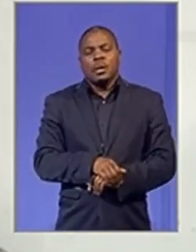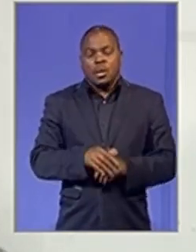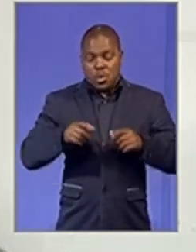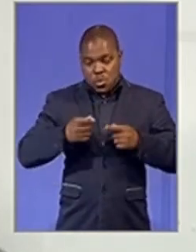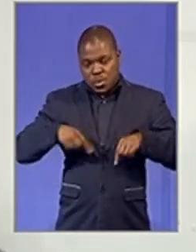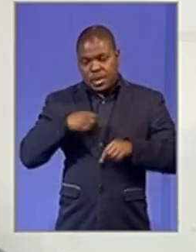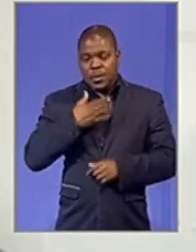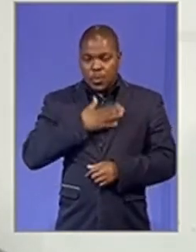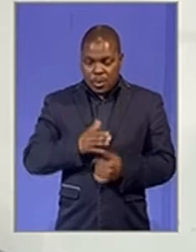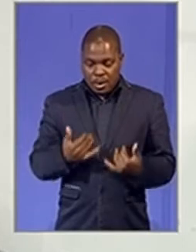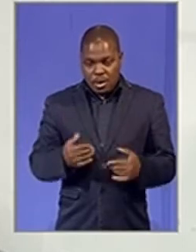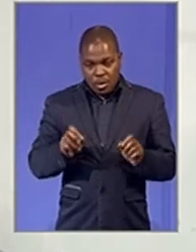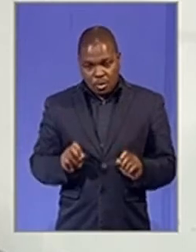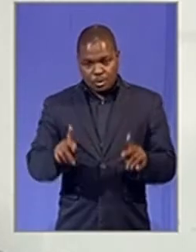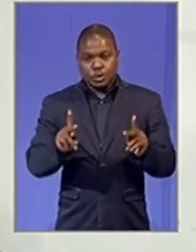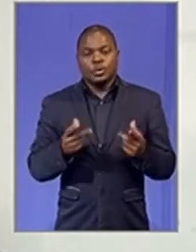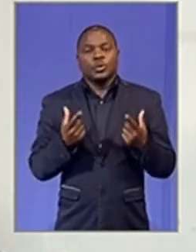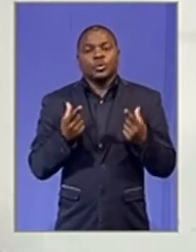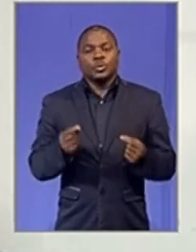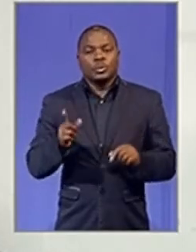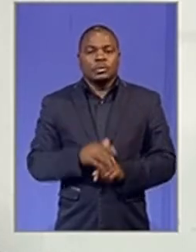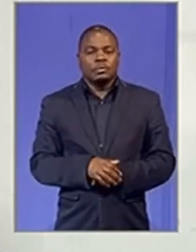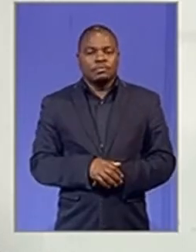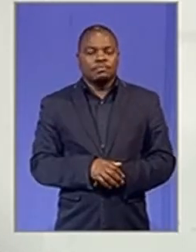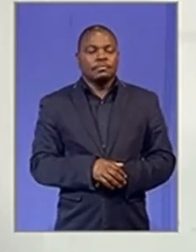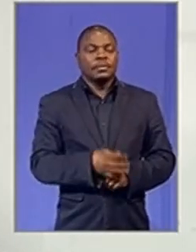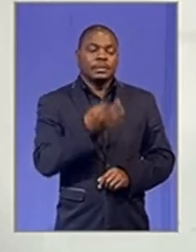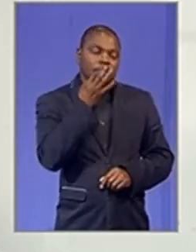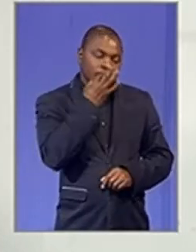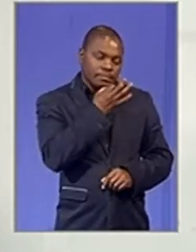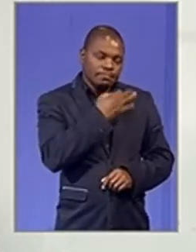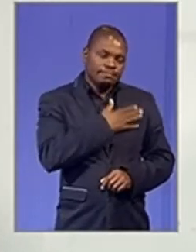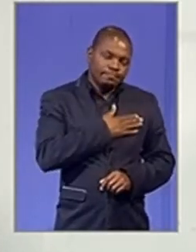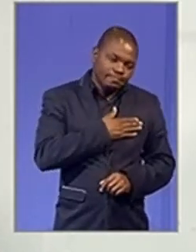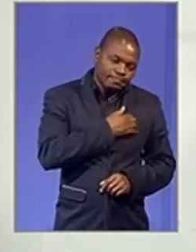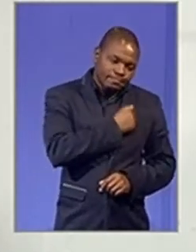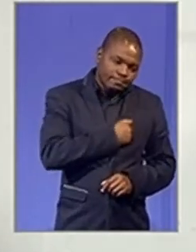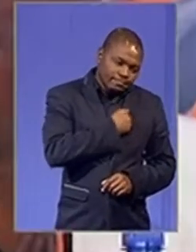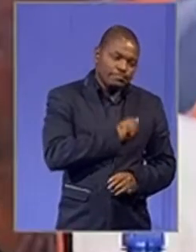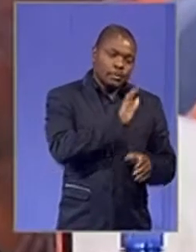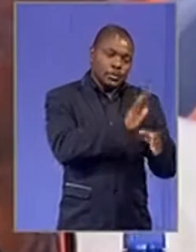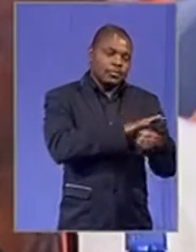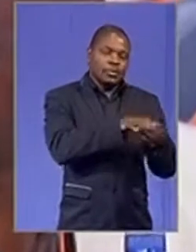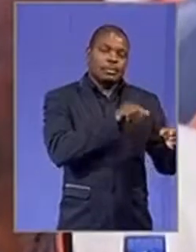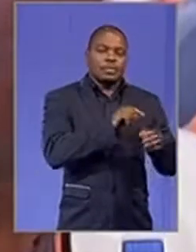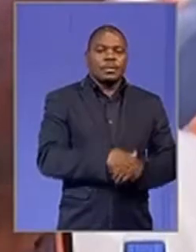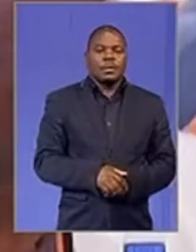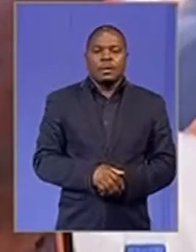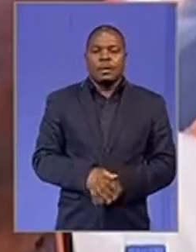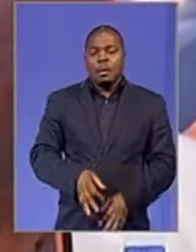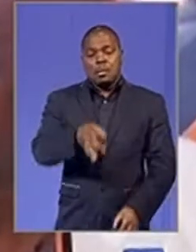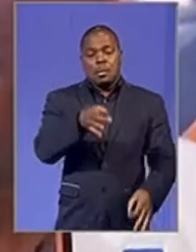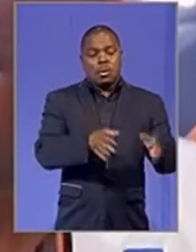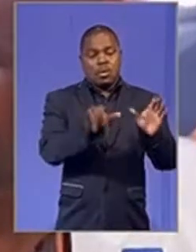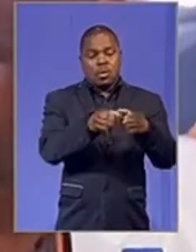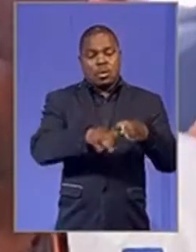We would like to take this opportunity and convey our heartfelt condolences. Mekga ya dipolotiki